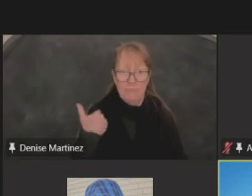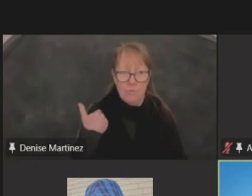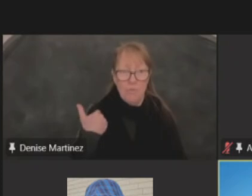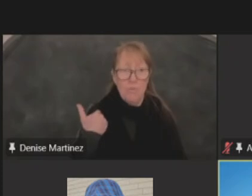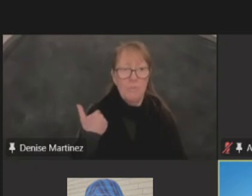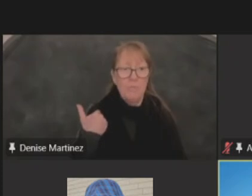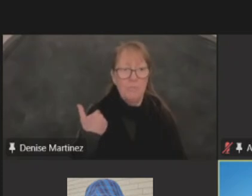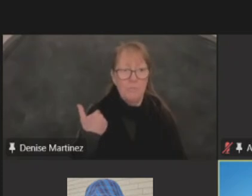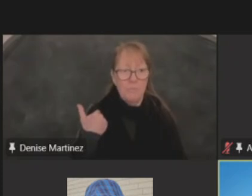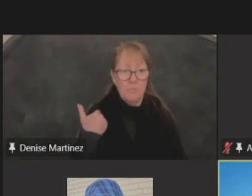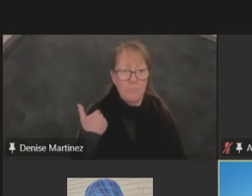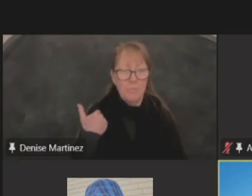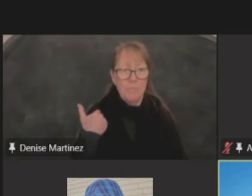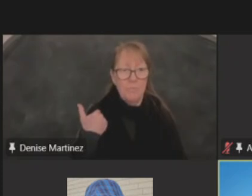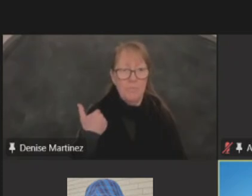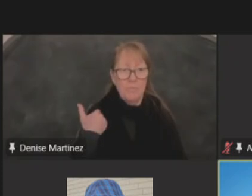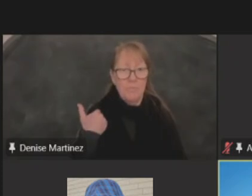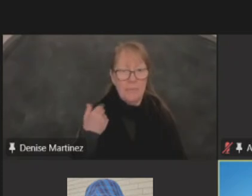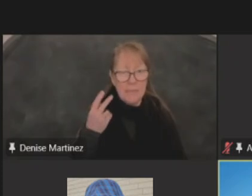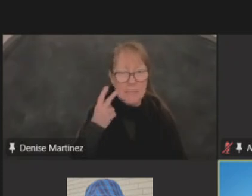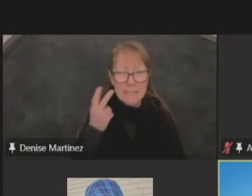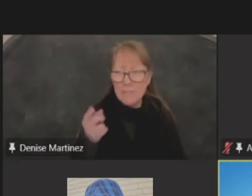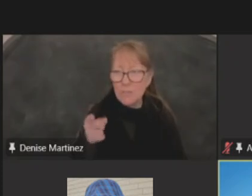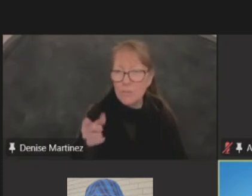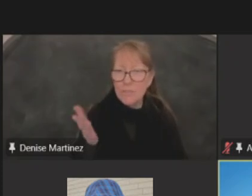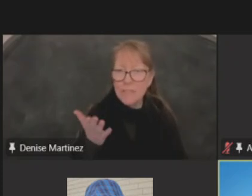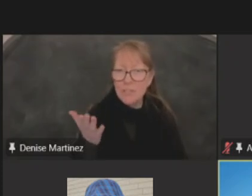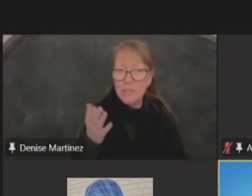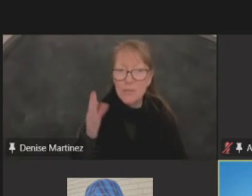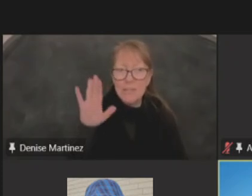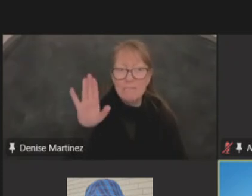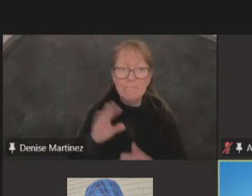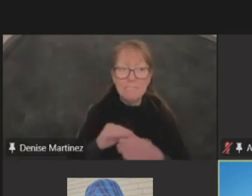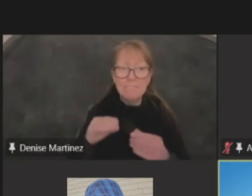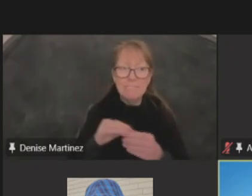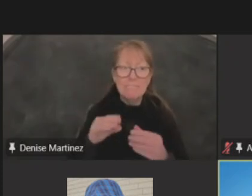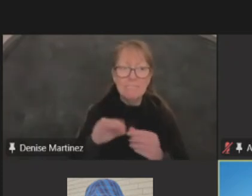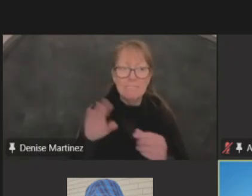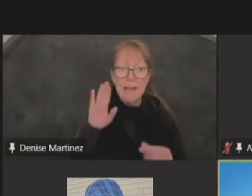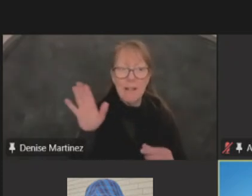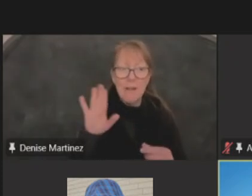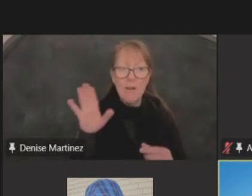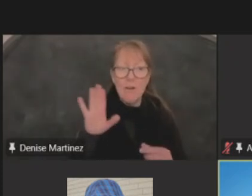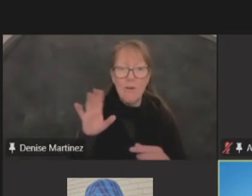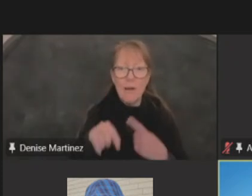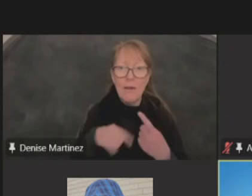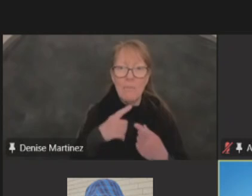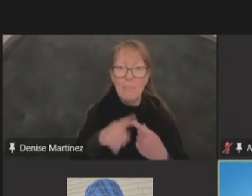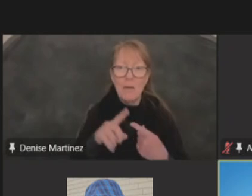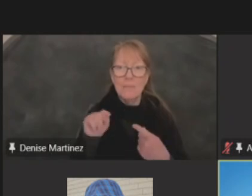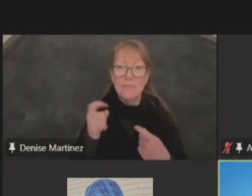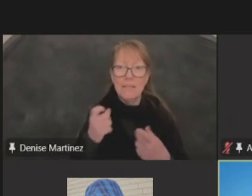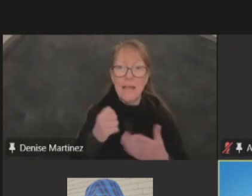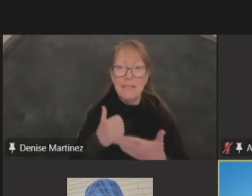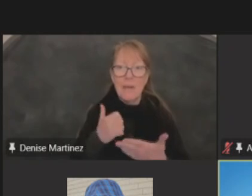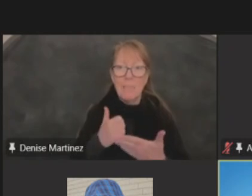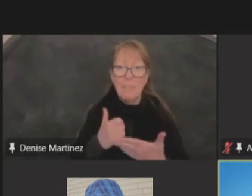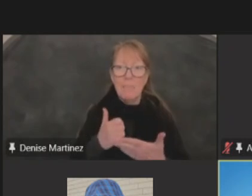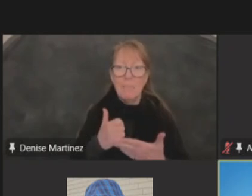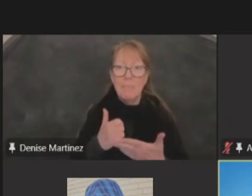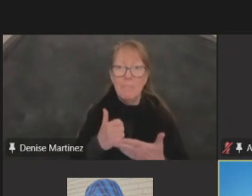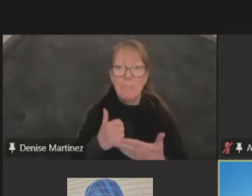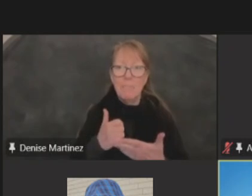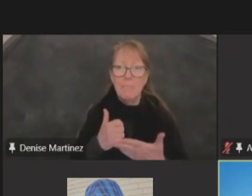may have seen you in the audience. Are you here? Do you want to just say a quick something about the Tax Help Coalition?